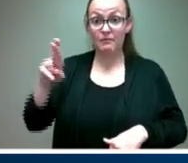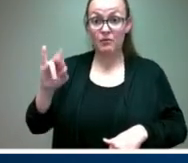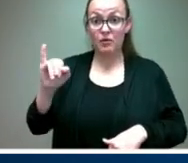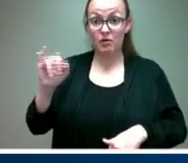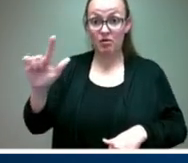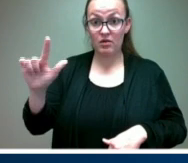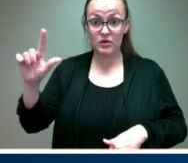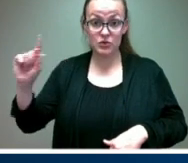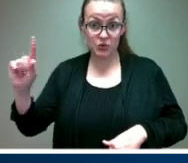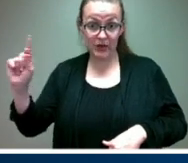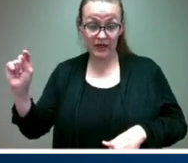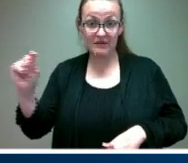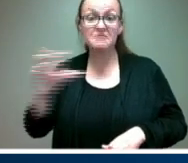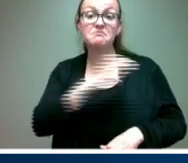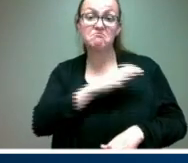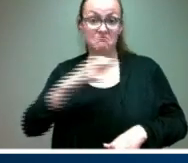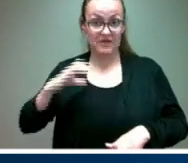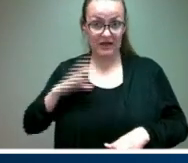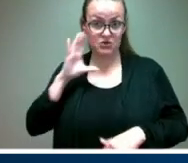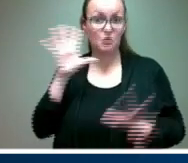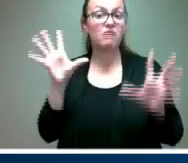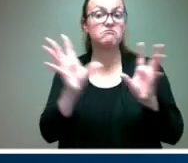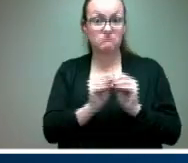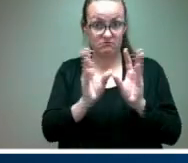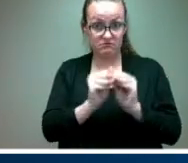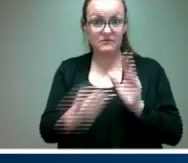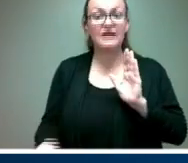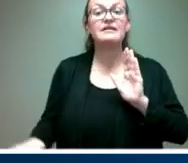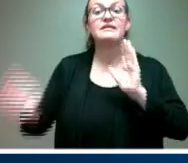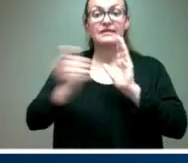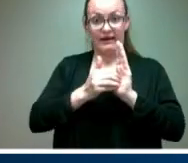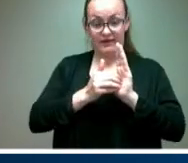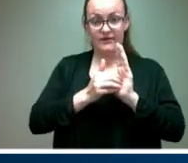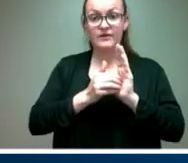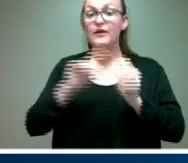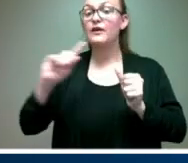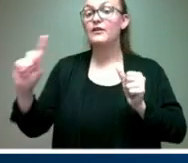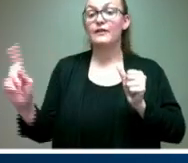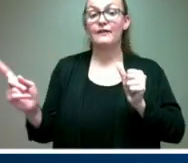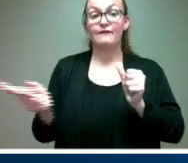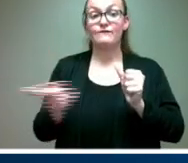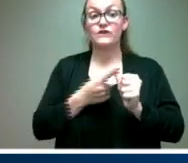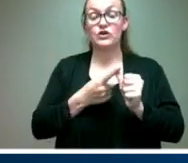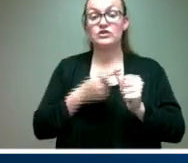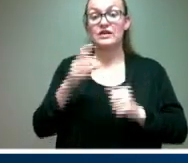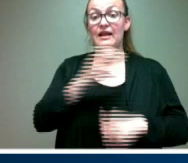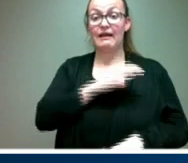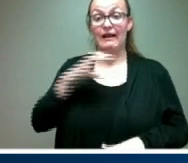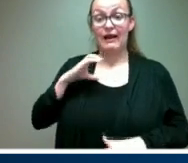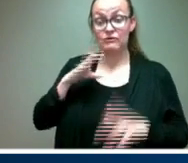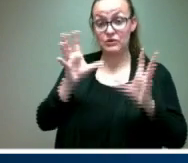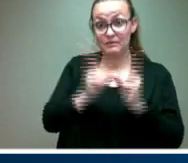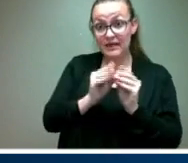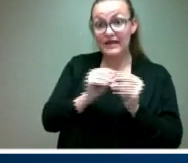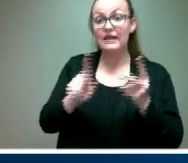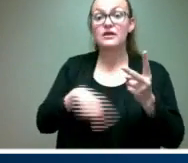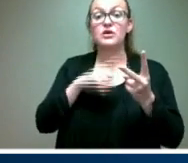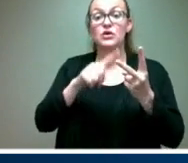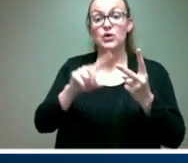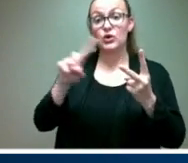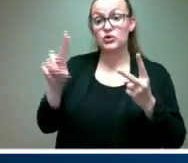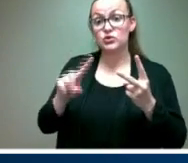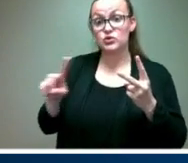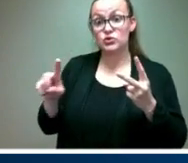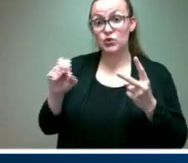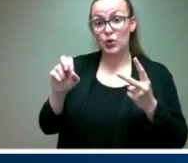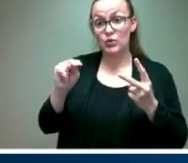our first completely virtual council meeting and zoning meeting starting at 5 p.m. And then I do